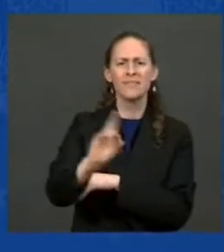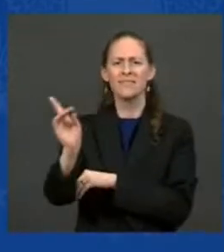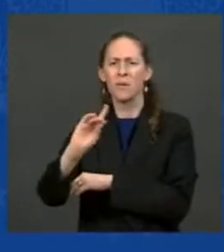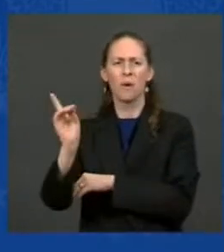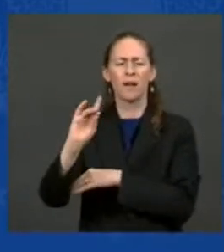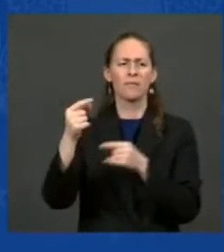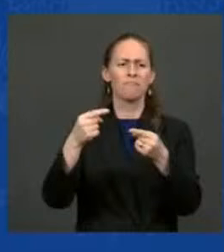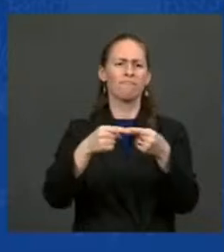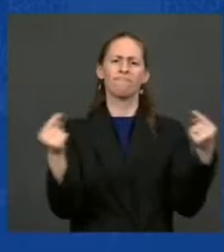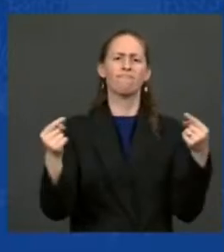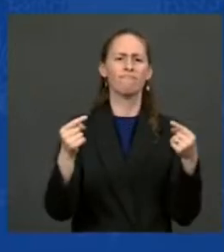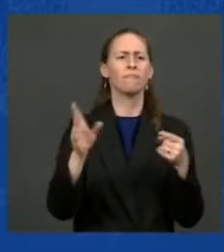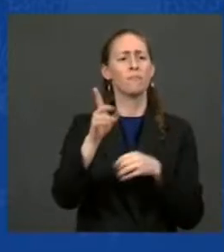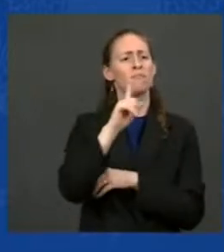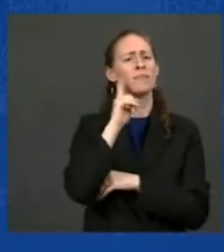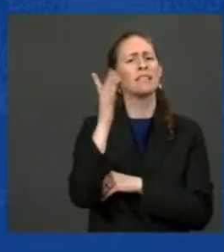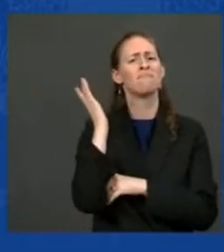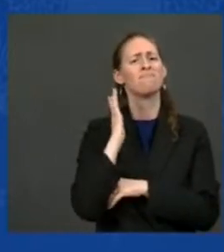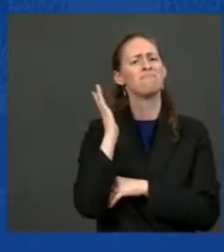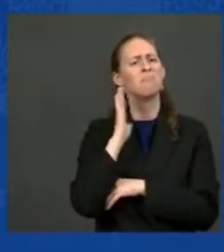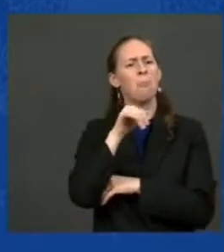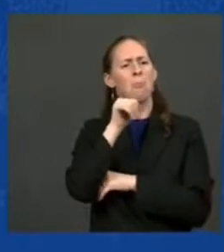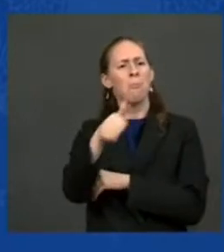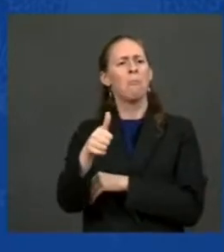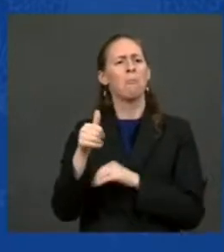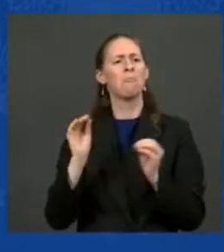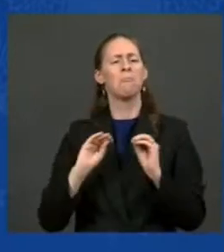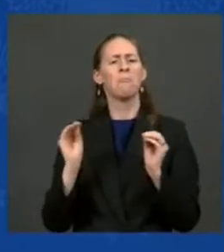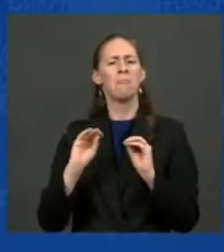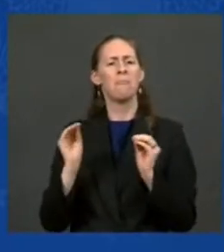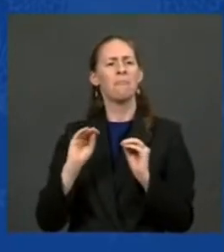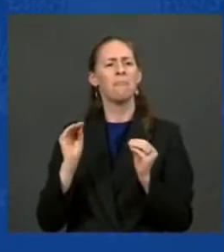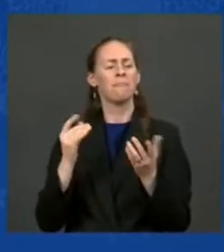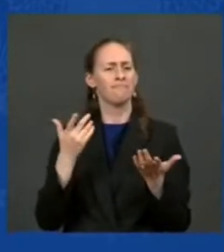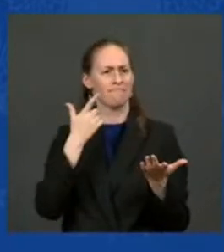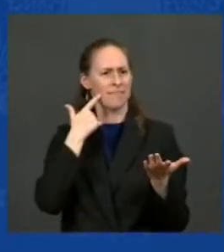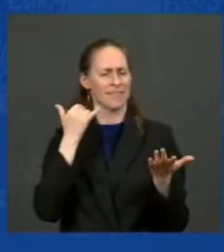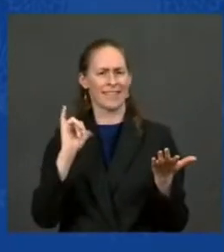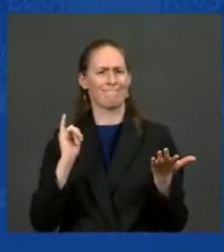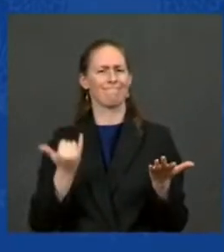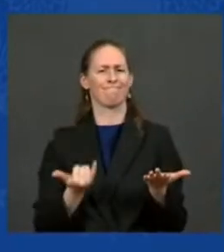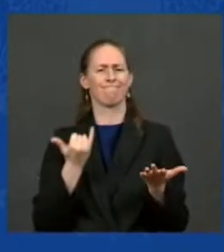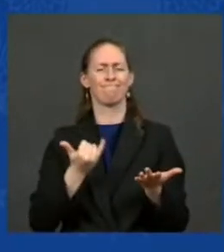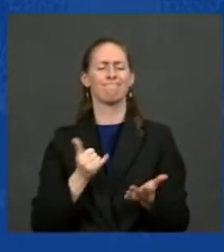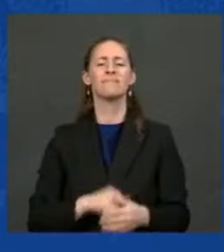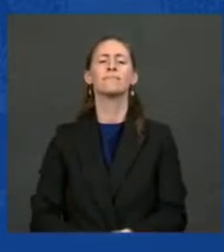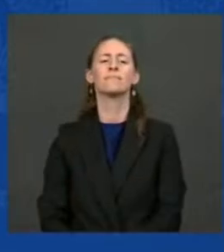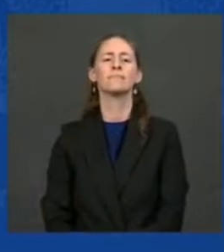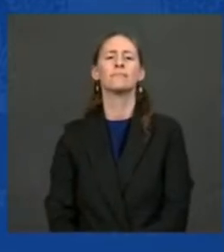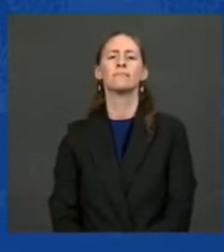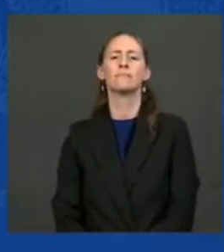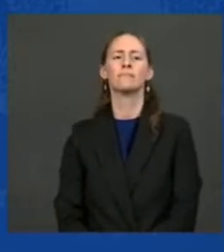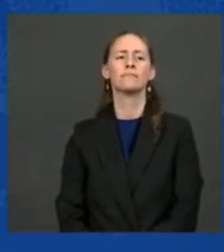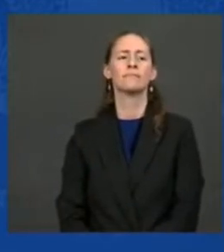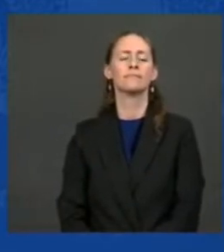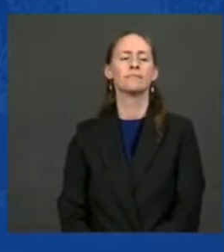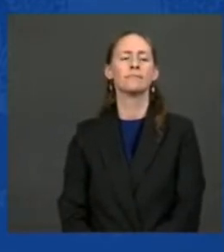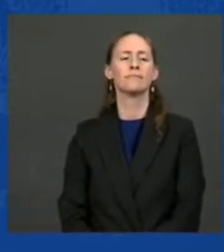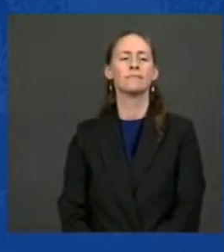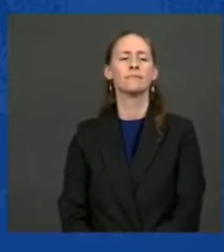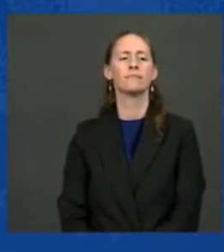unlikely. So I'm grateful to my friend for being with us today. But there are strong substantive reasons as well for our